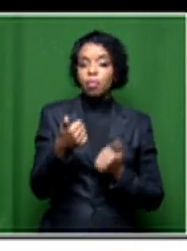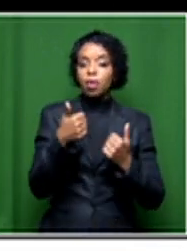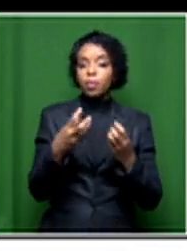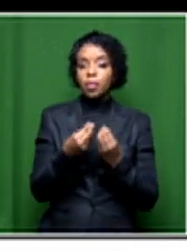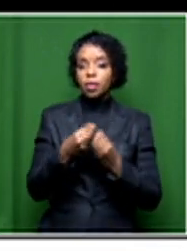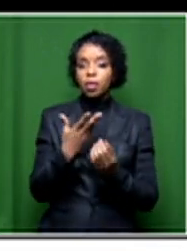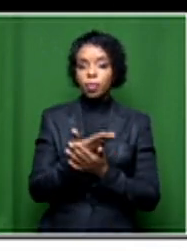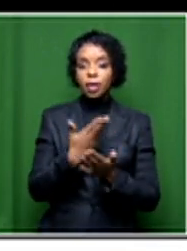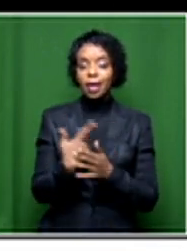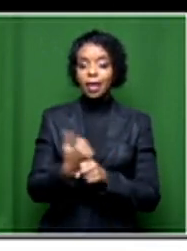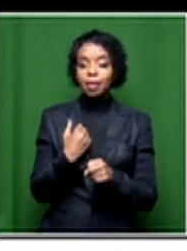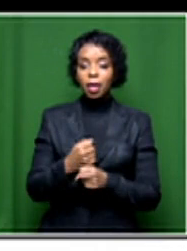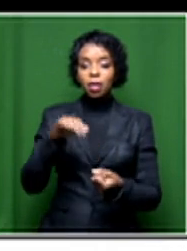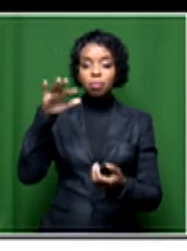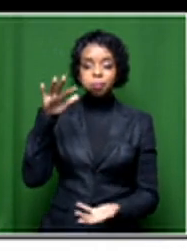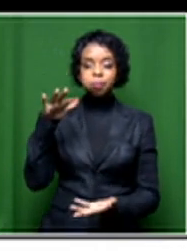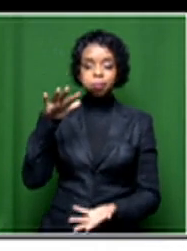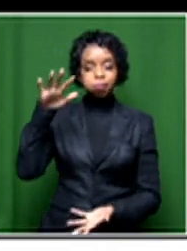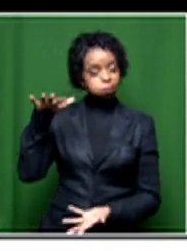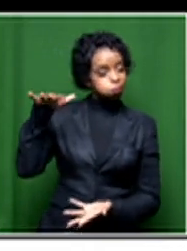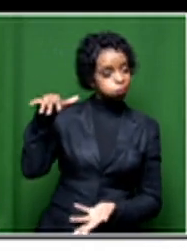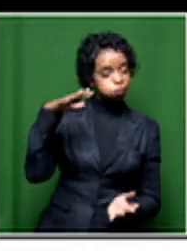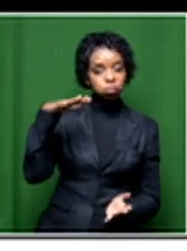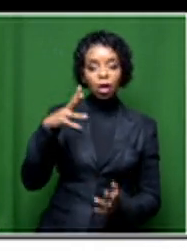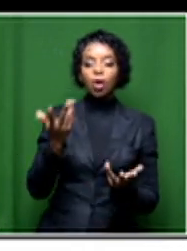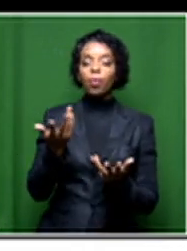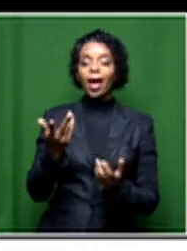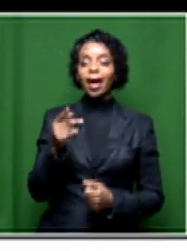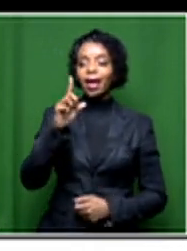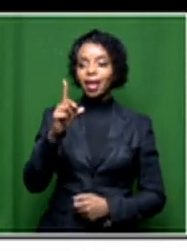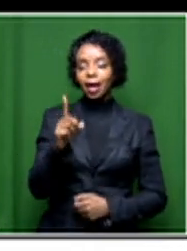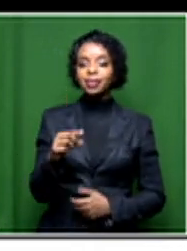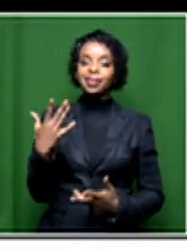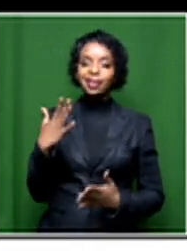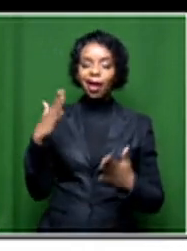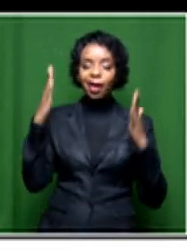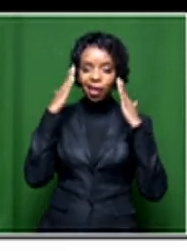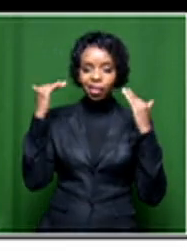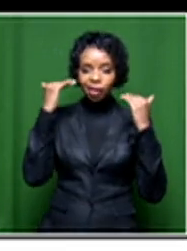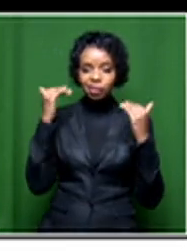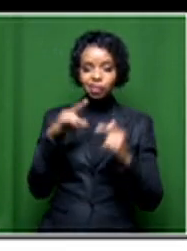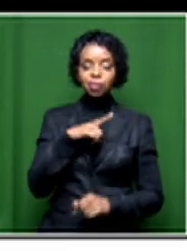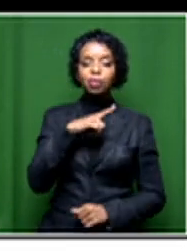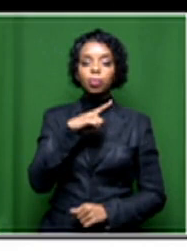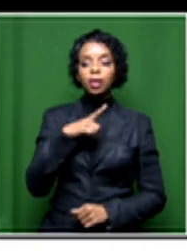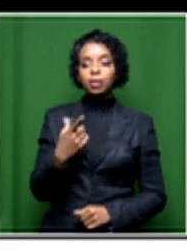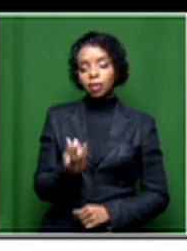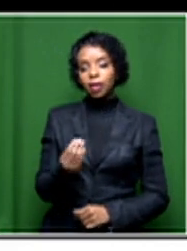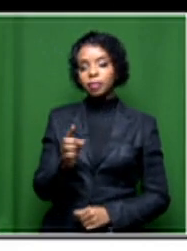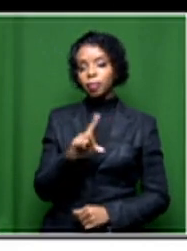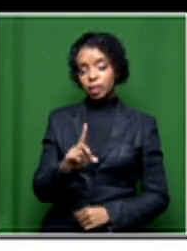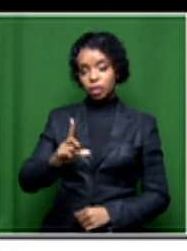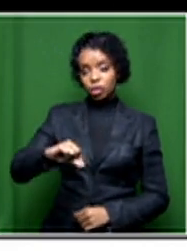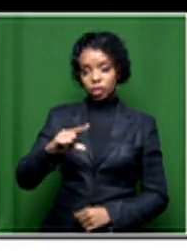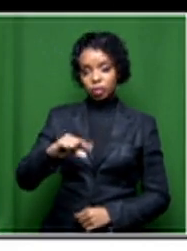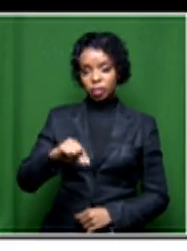on a bigger scale than the shelter suit in the Netherlands, because in South Africa the materials are a bit cheaper and the labor costs are a bit cheaper,